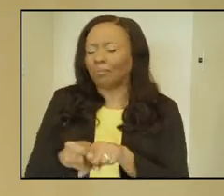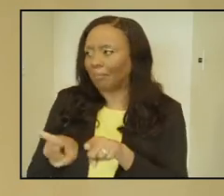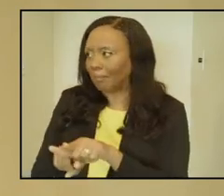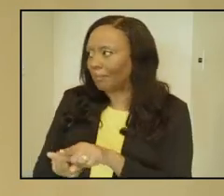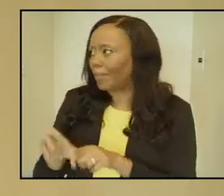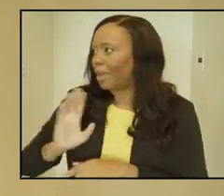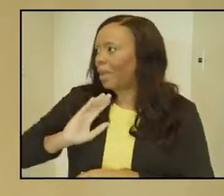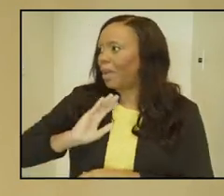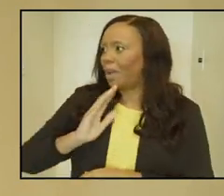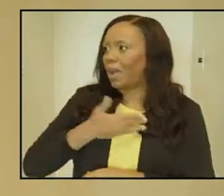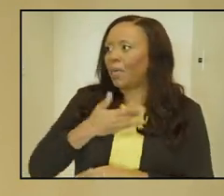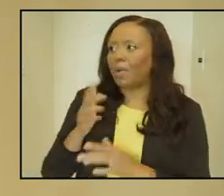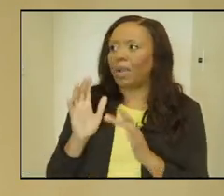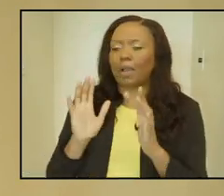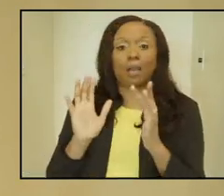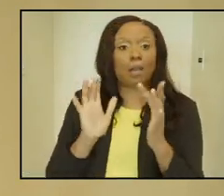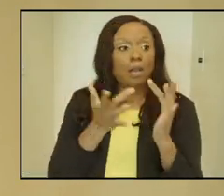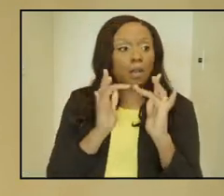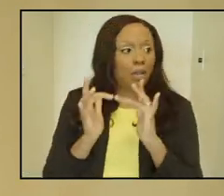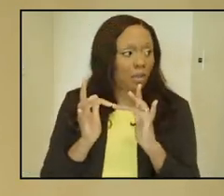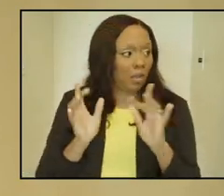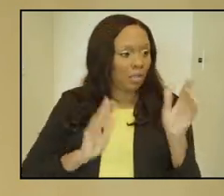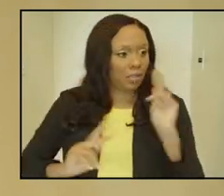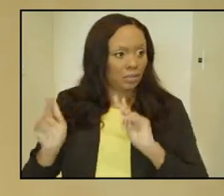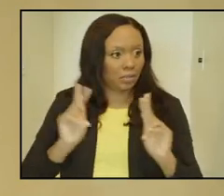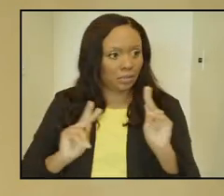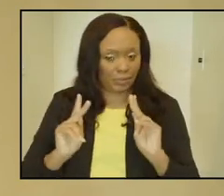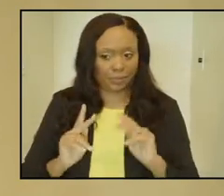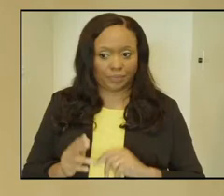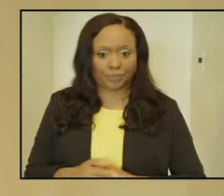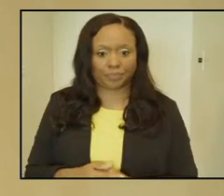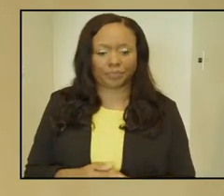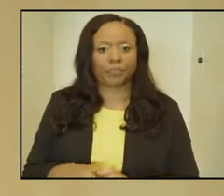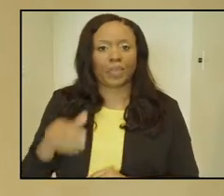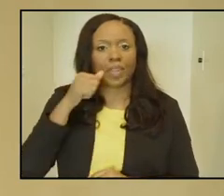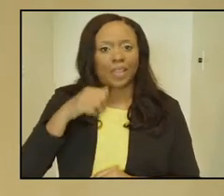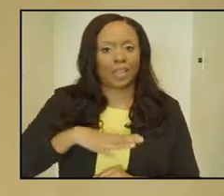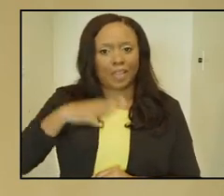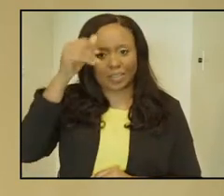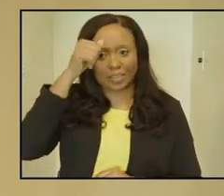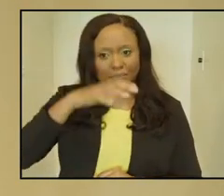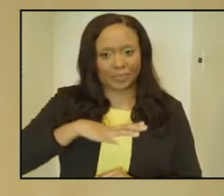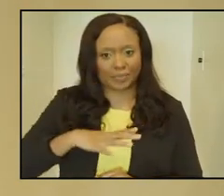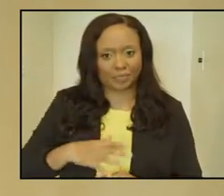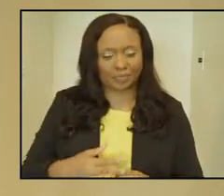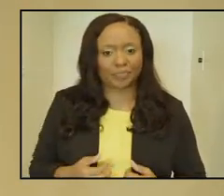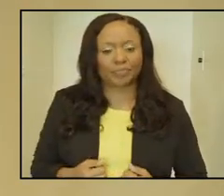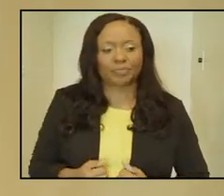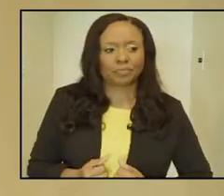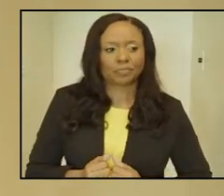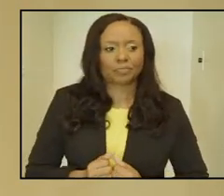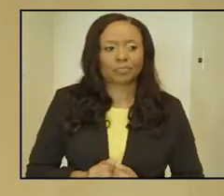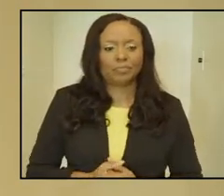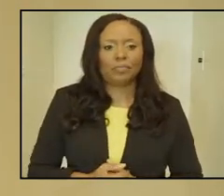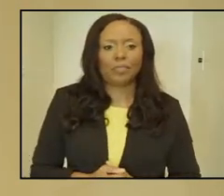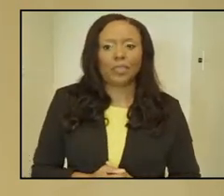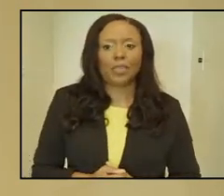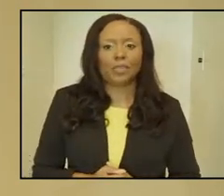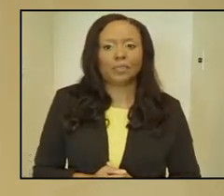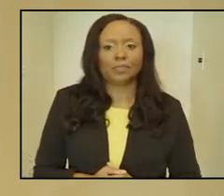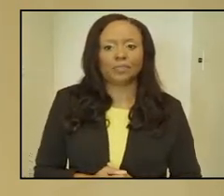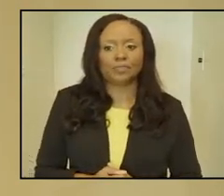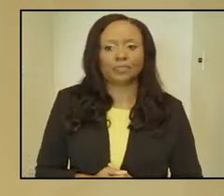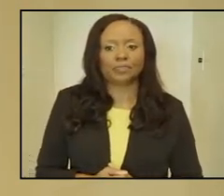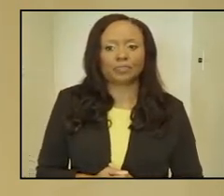as our virtual guests and online viewers, ladies and gentlemen. All